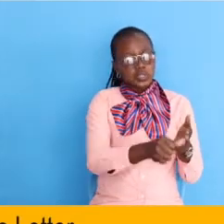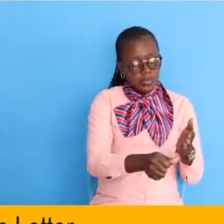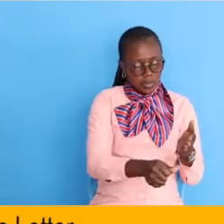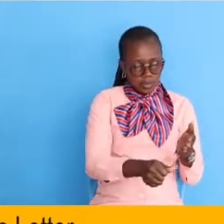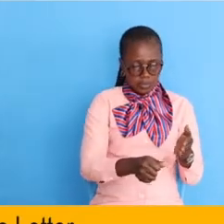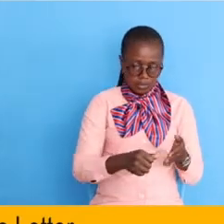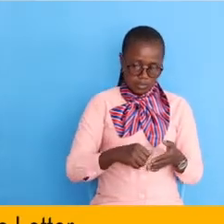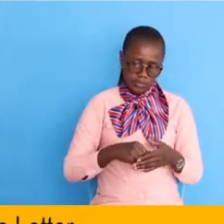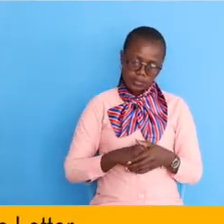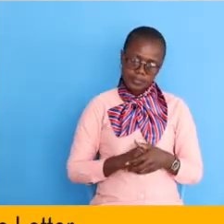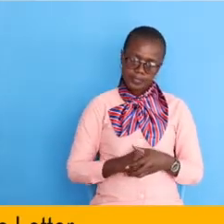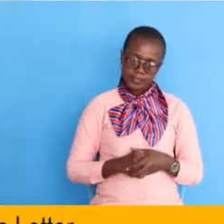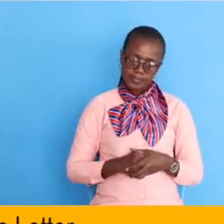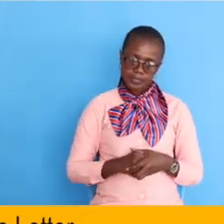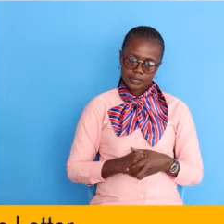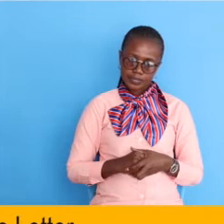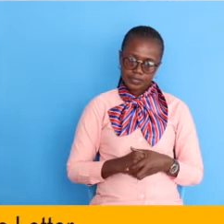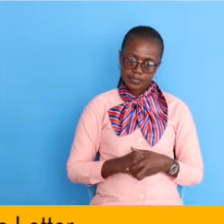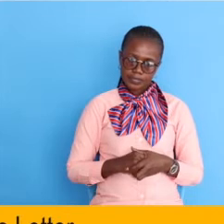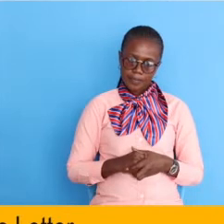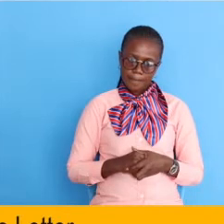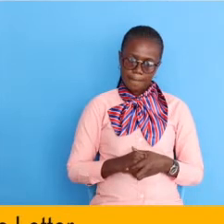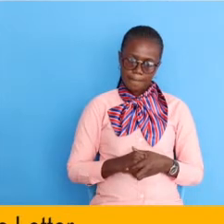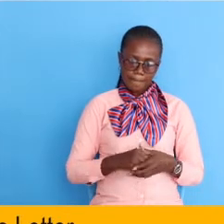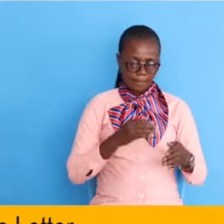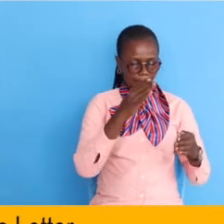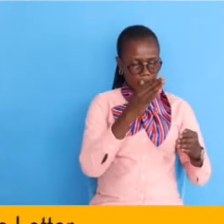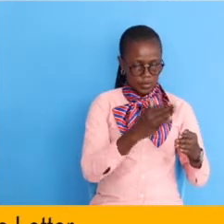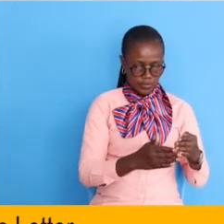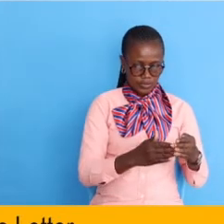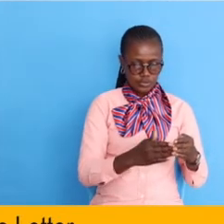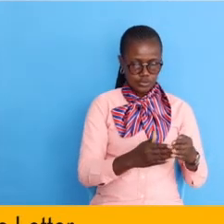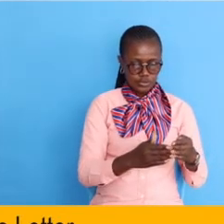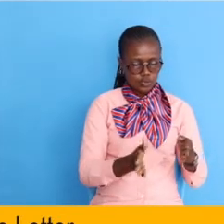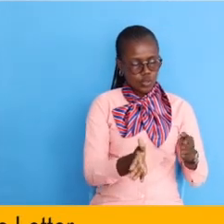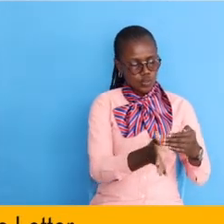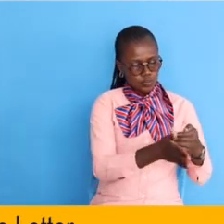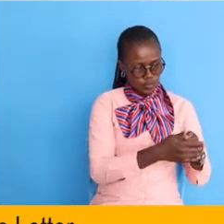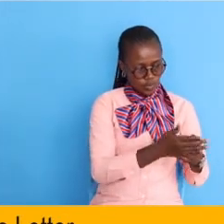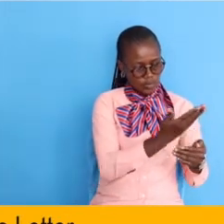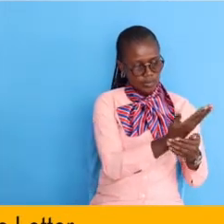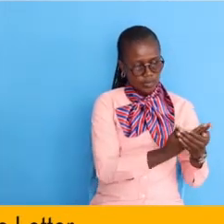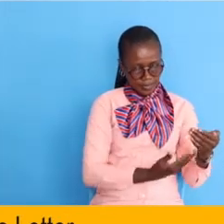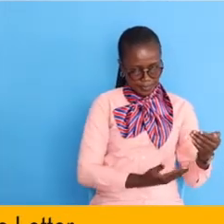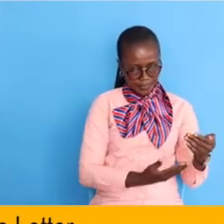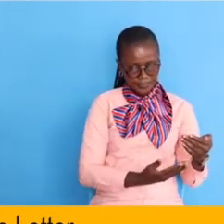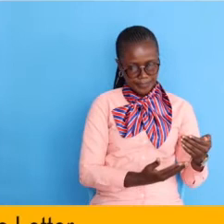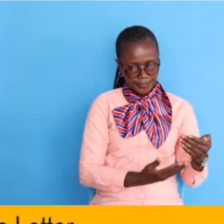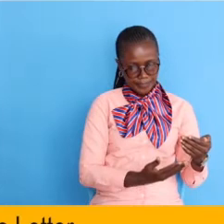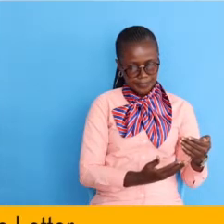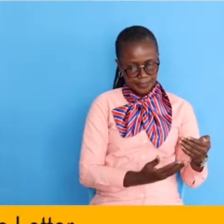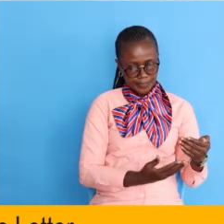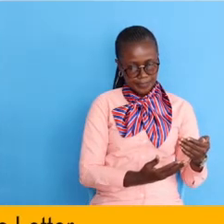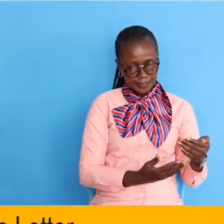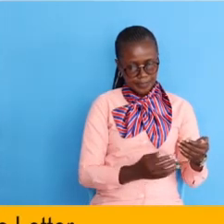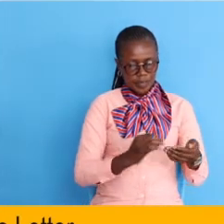he received. And finally, you come to the complementary clause, and you end